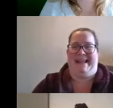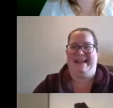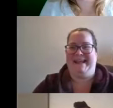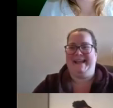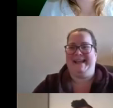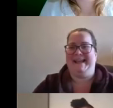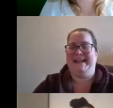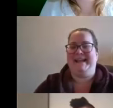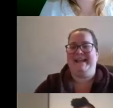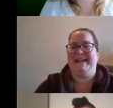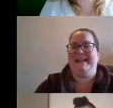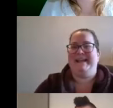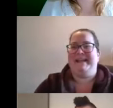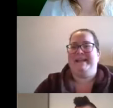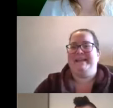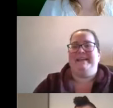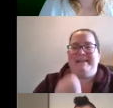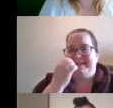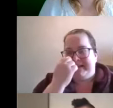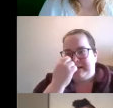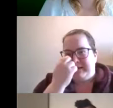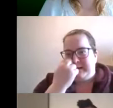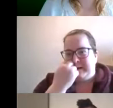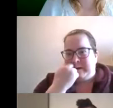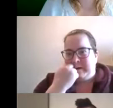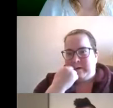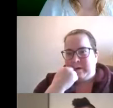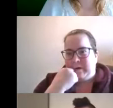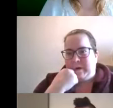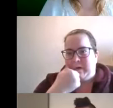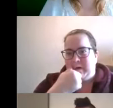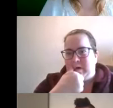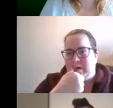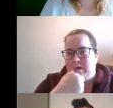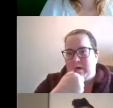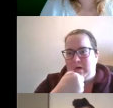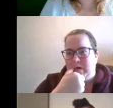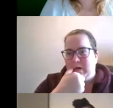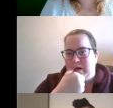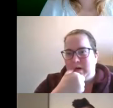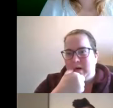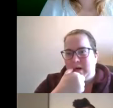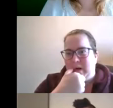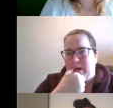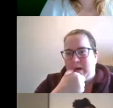we sat down at the table and everyone just started signing, but they had this whole script. It